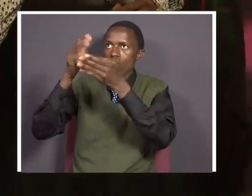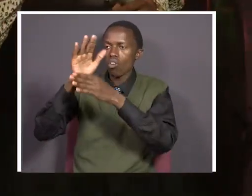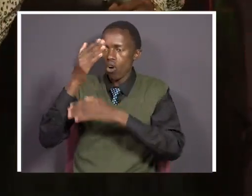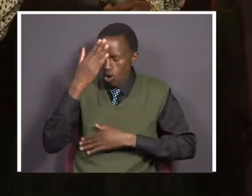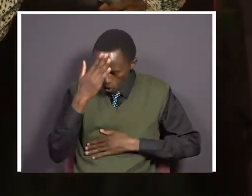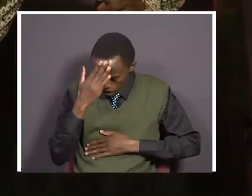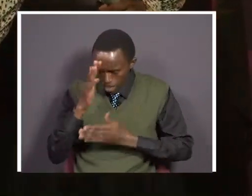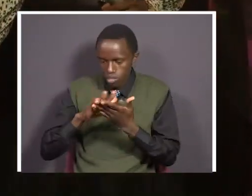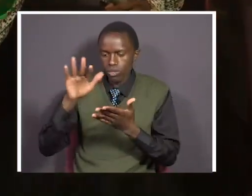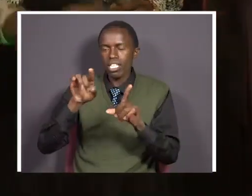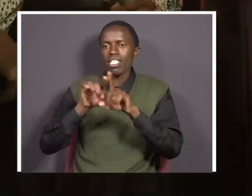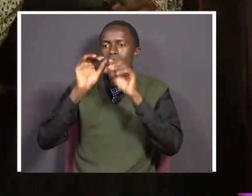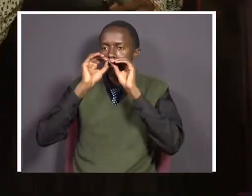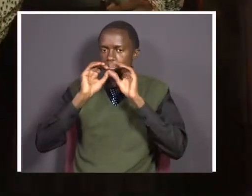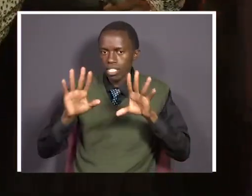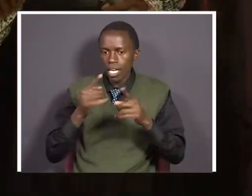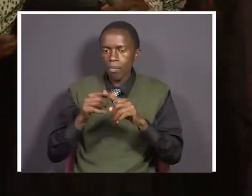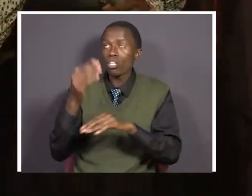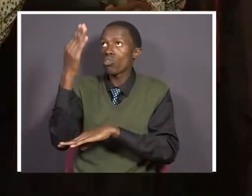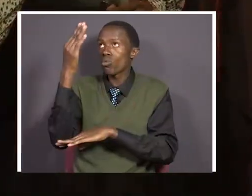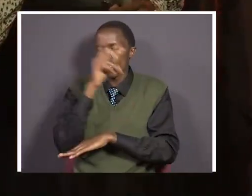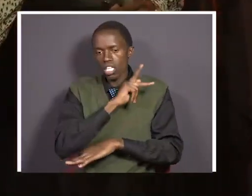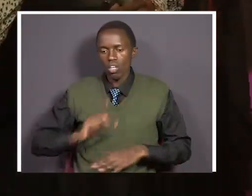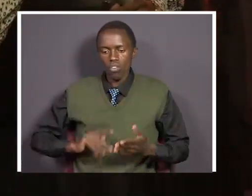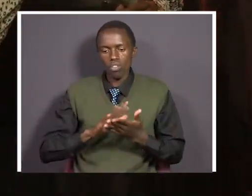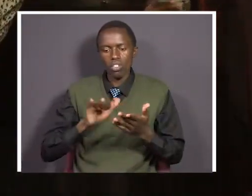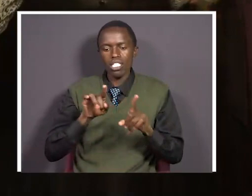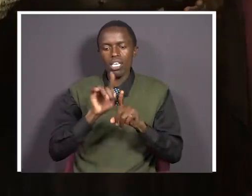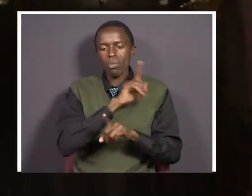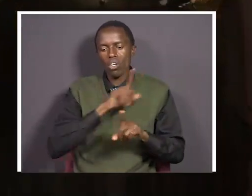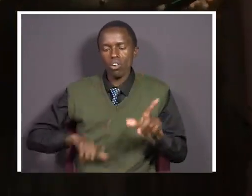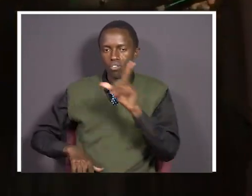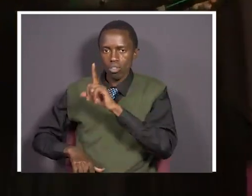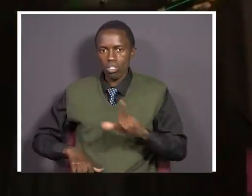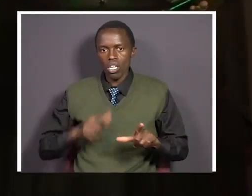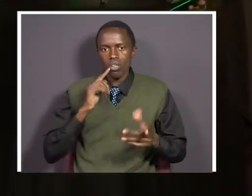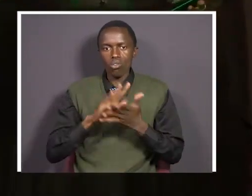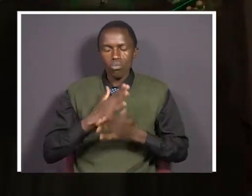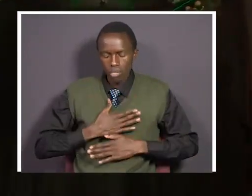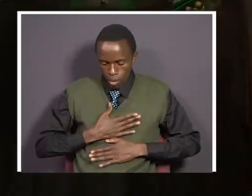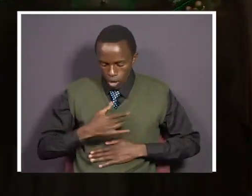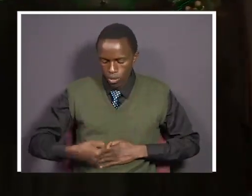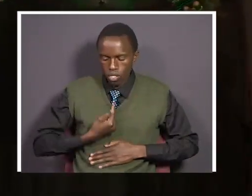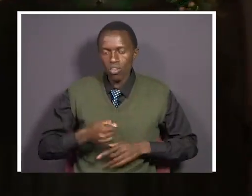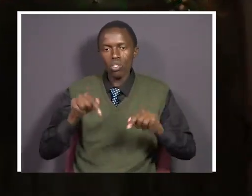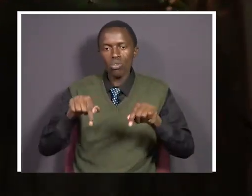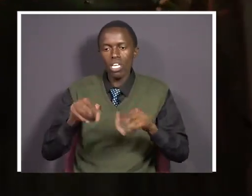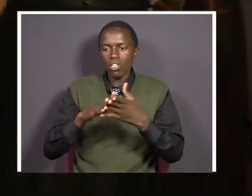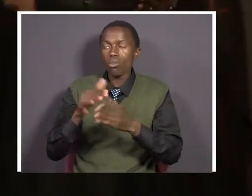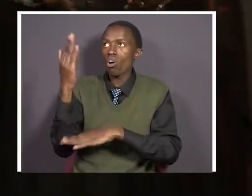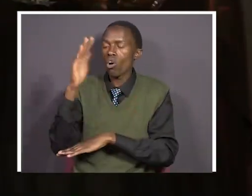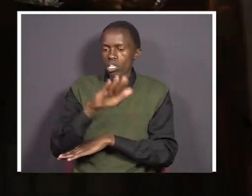honor, praise, and glory, and blessing but you, King of Kings and Lord of Lords. And so we humble ourselves today in